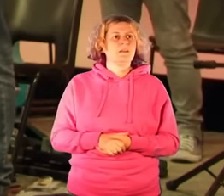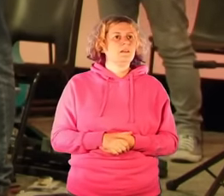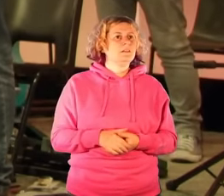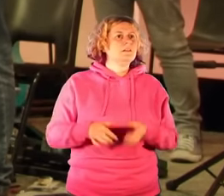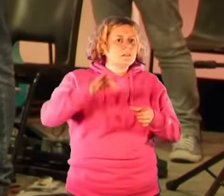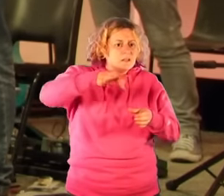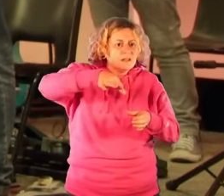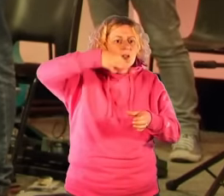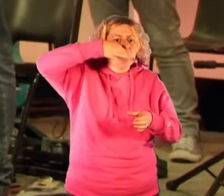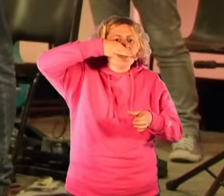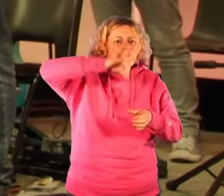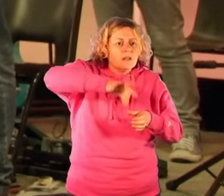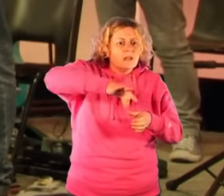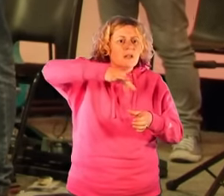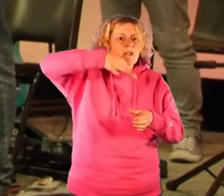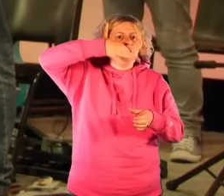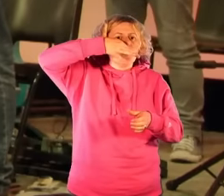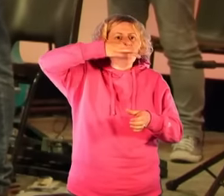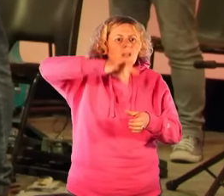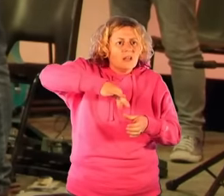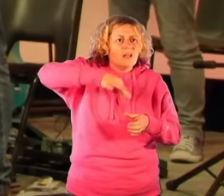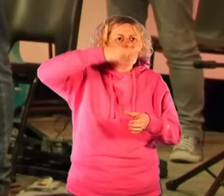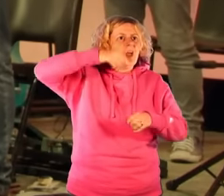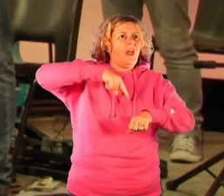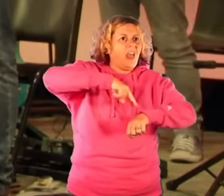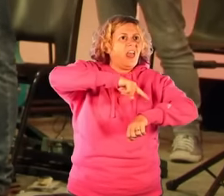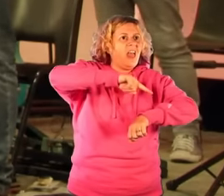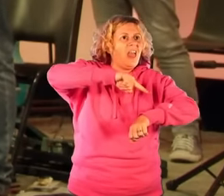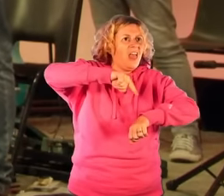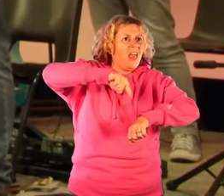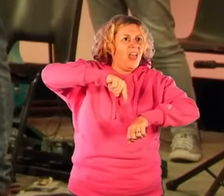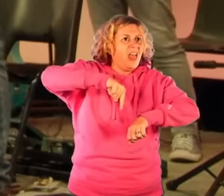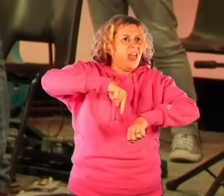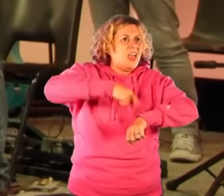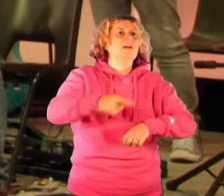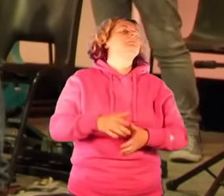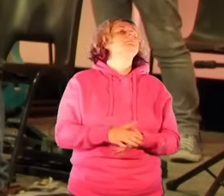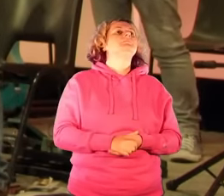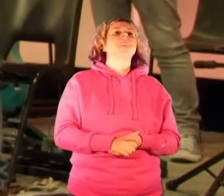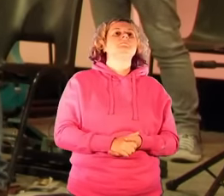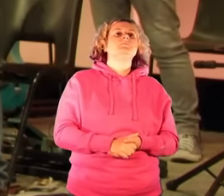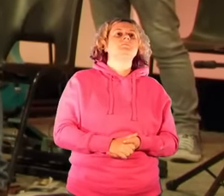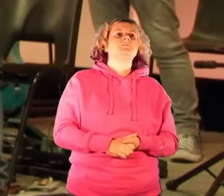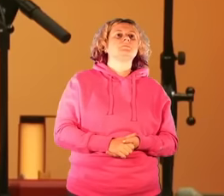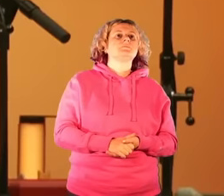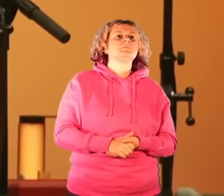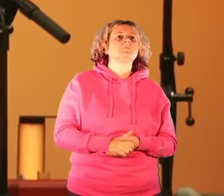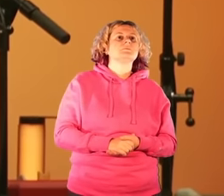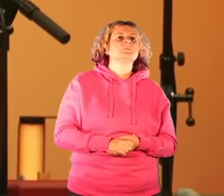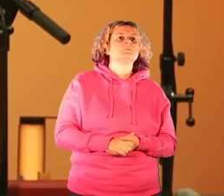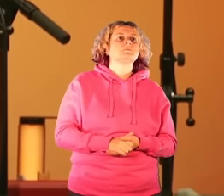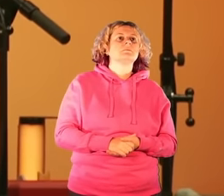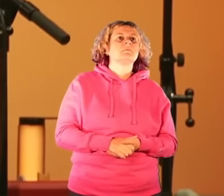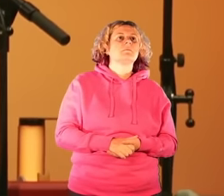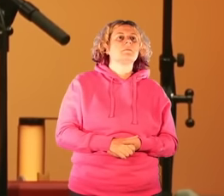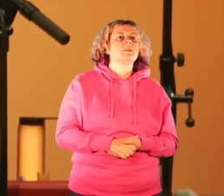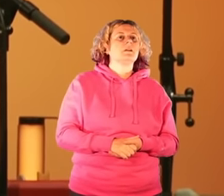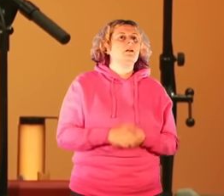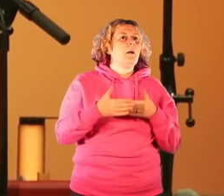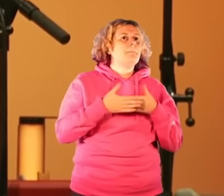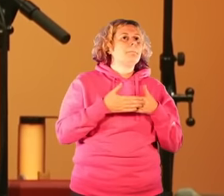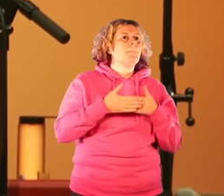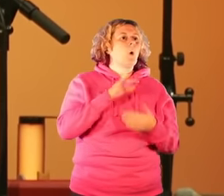Just kept on going. How did it take you hours? Yeah, there you go. Okay, let's have one or two more. What else have we